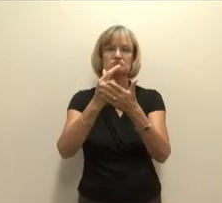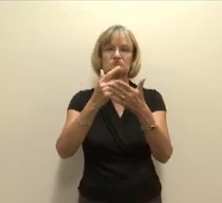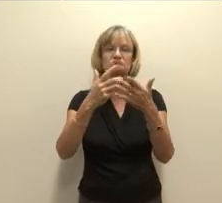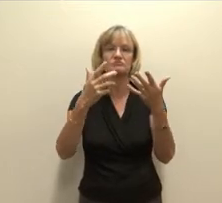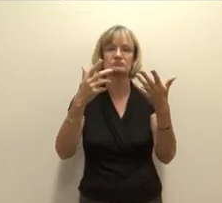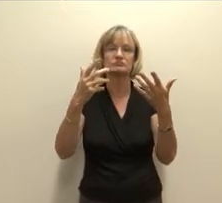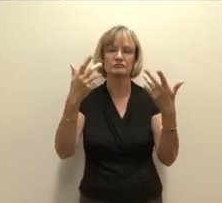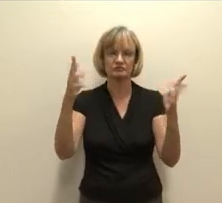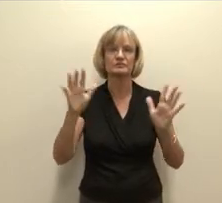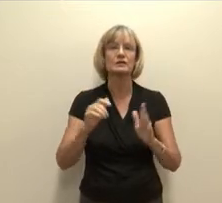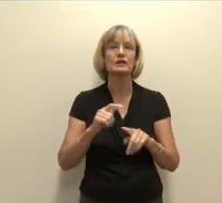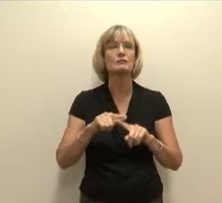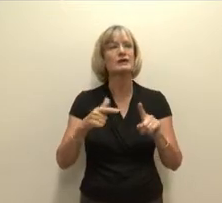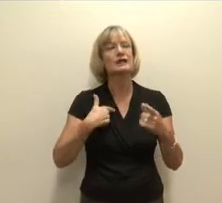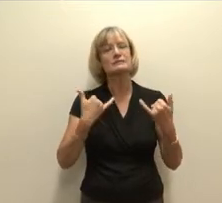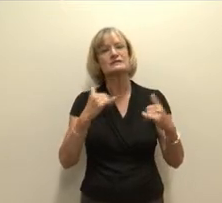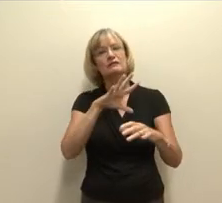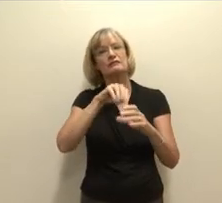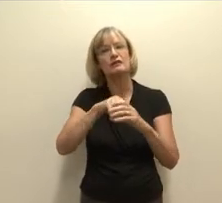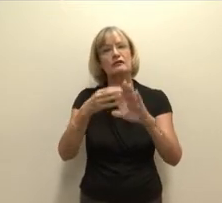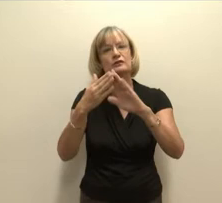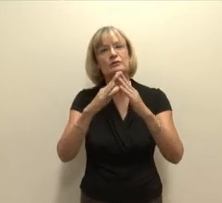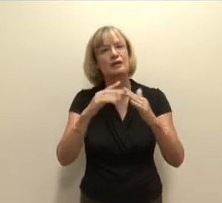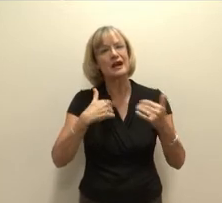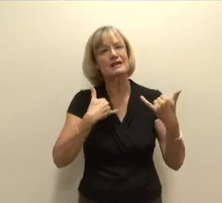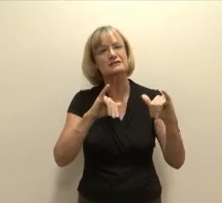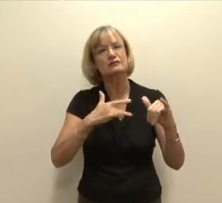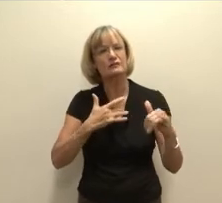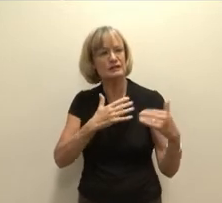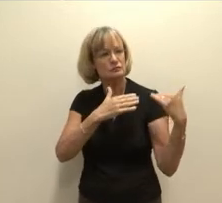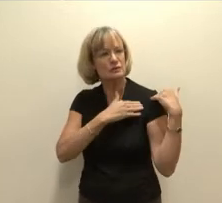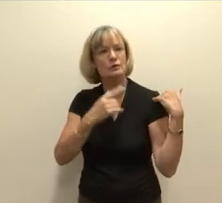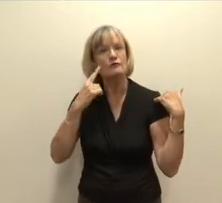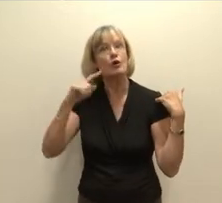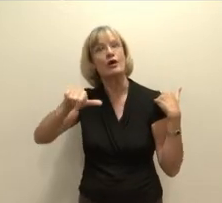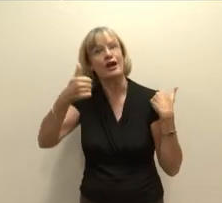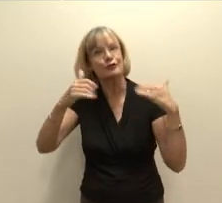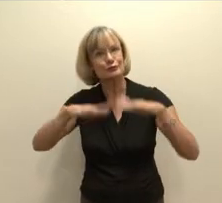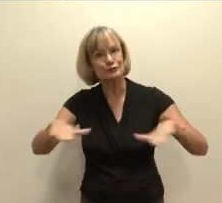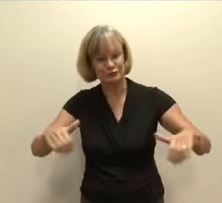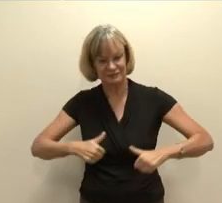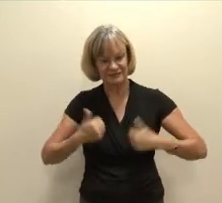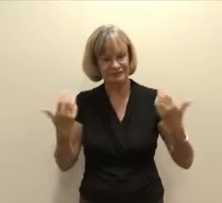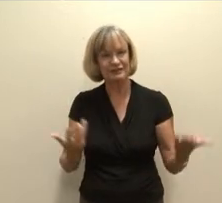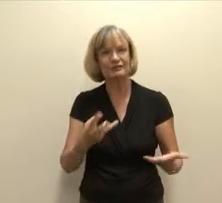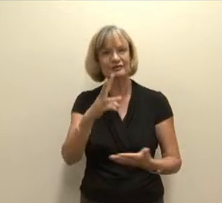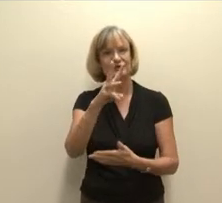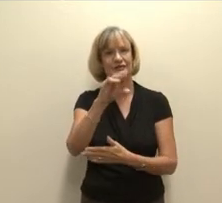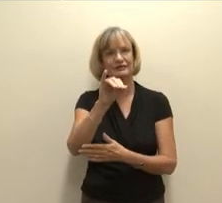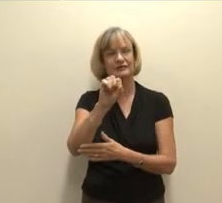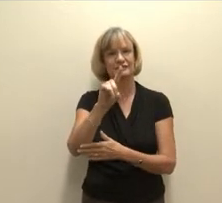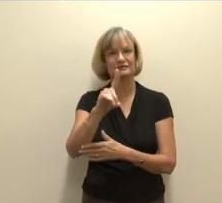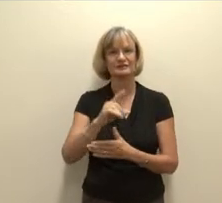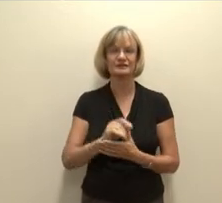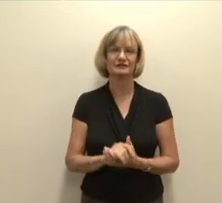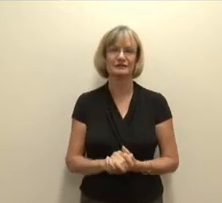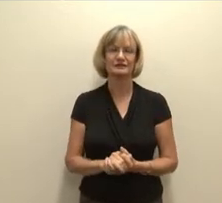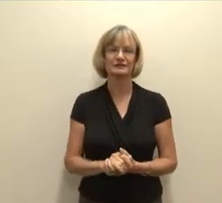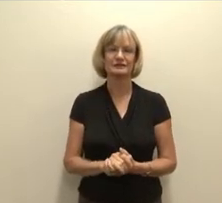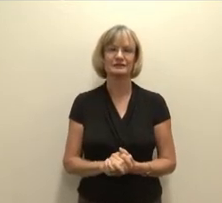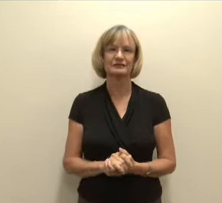as a part of the community, I'm still responsible for the children in Waco ISD. And